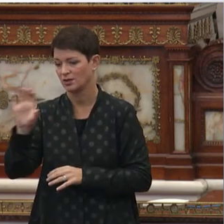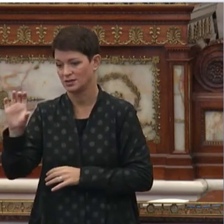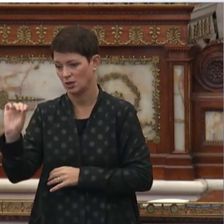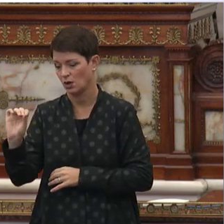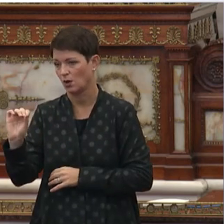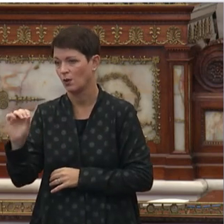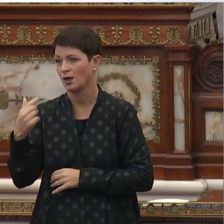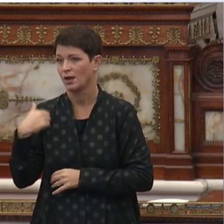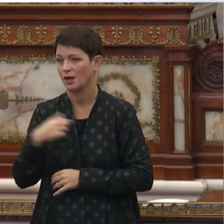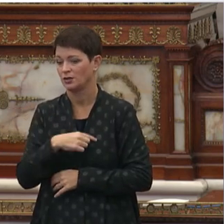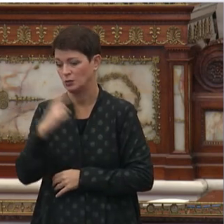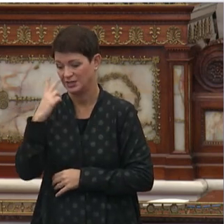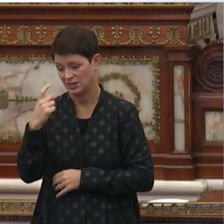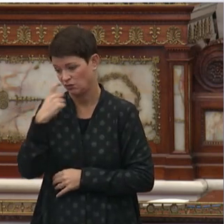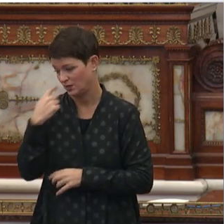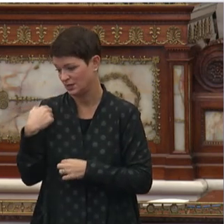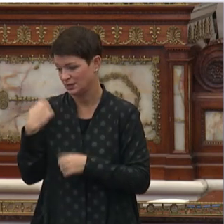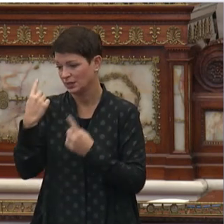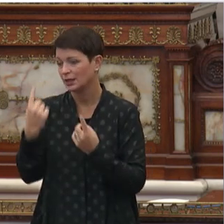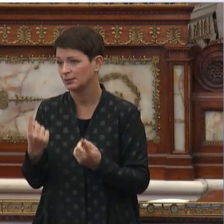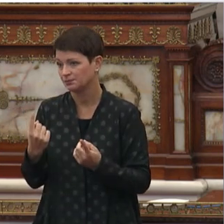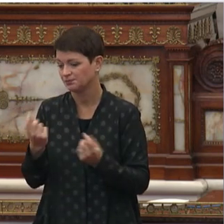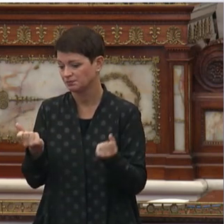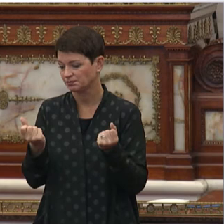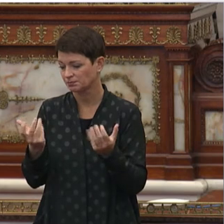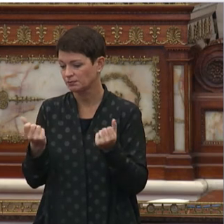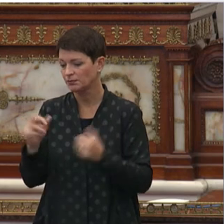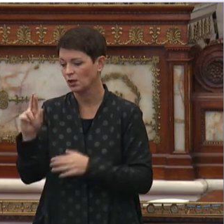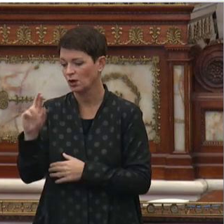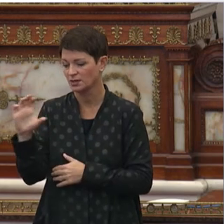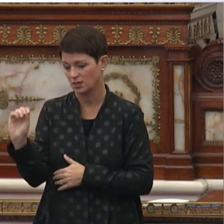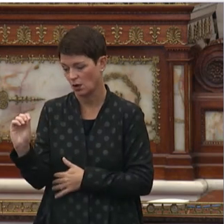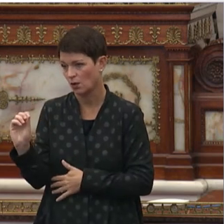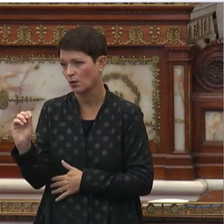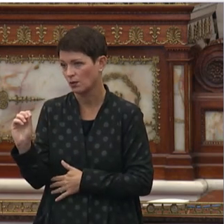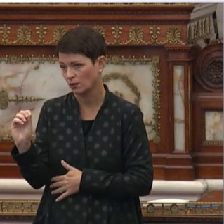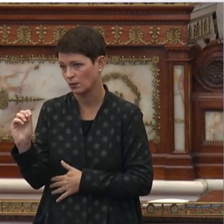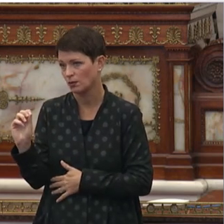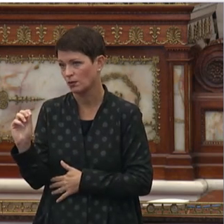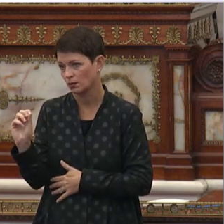we're seeing as of late, many of our RCOs are,